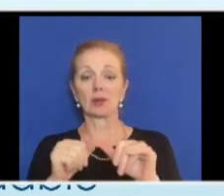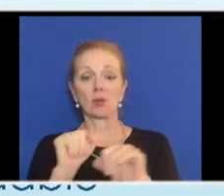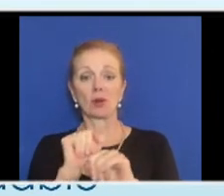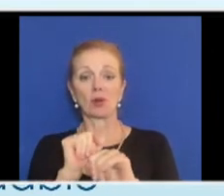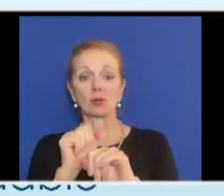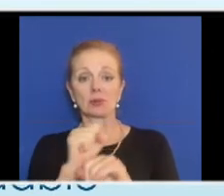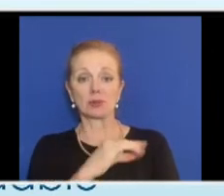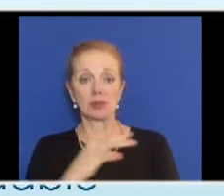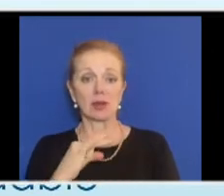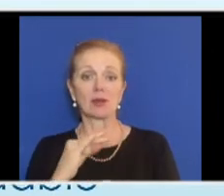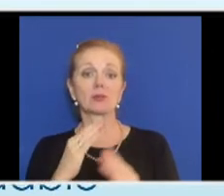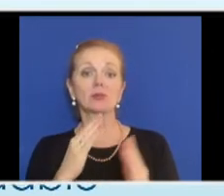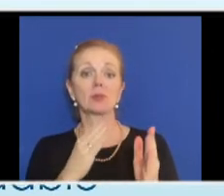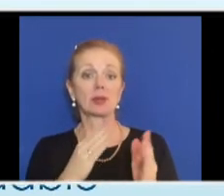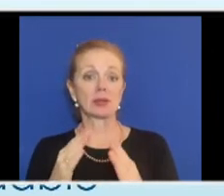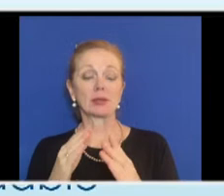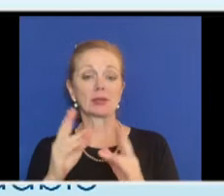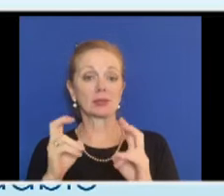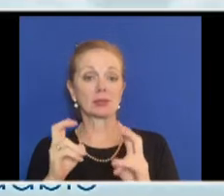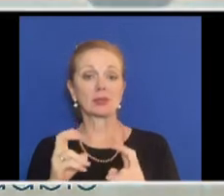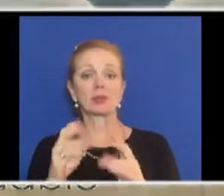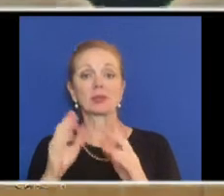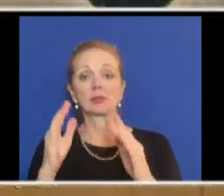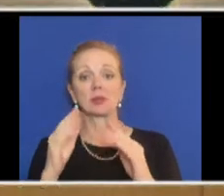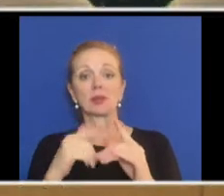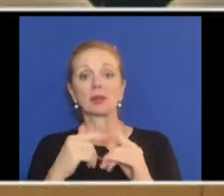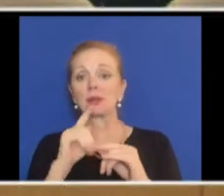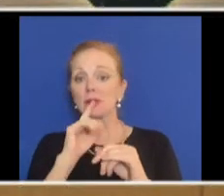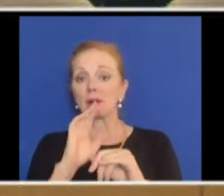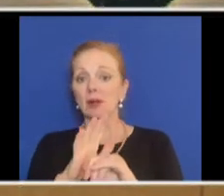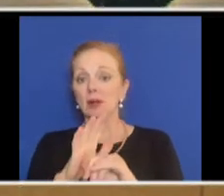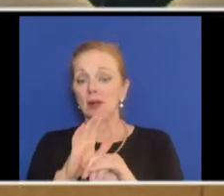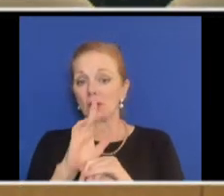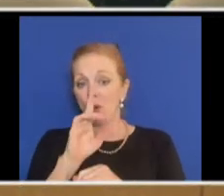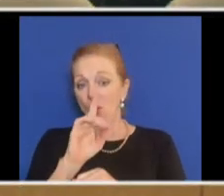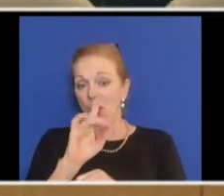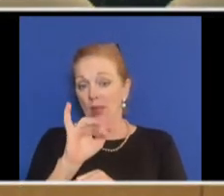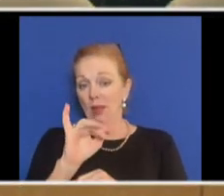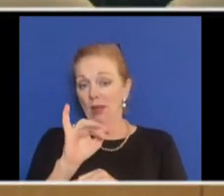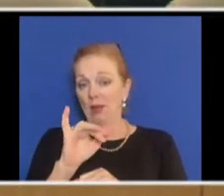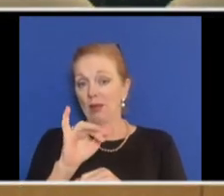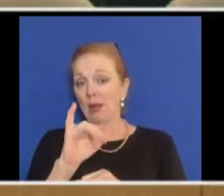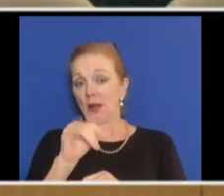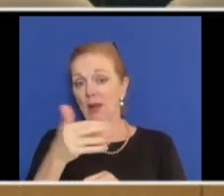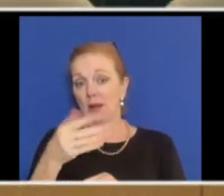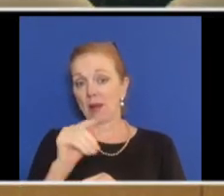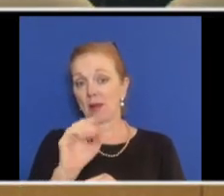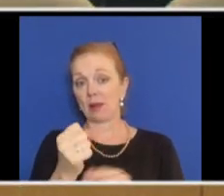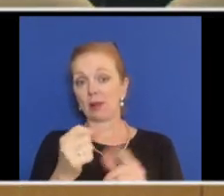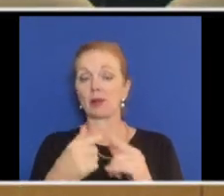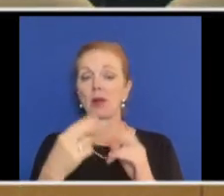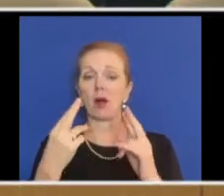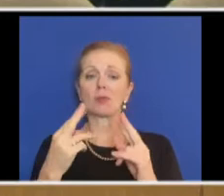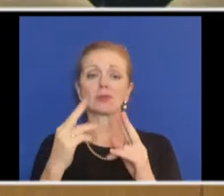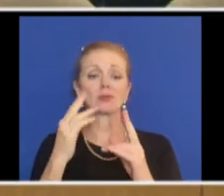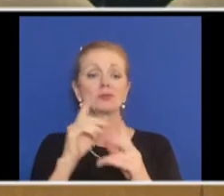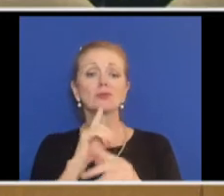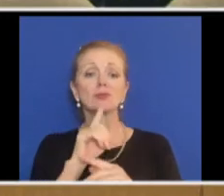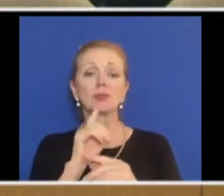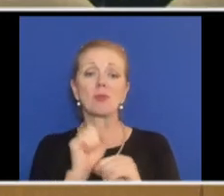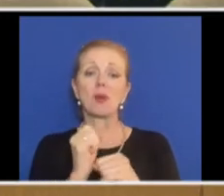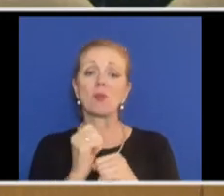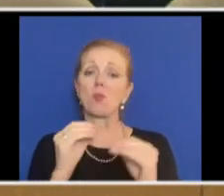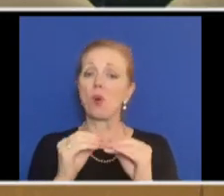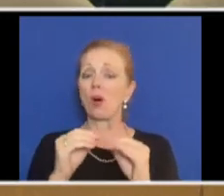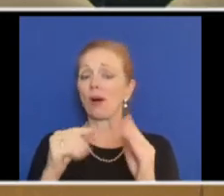on some of the site planning issues and then expect that we could commit to one of these items that would hopefully ensure that we can get some more affordability